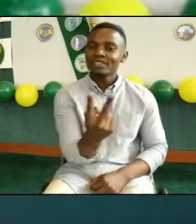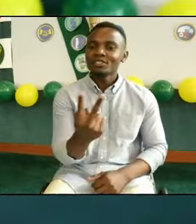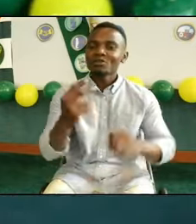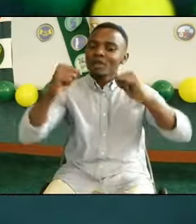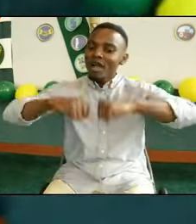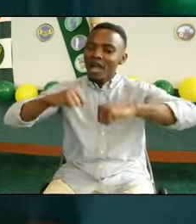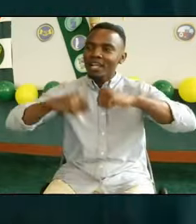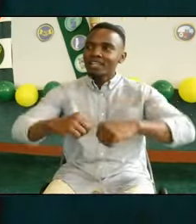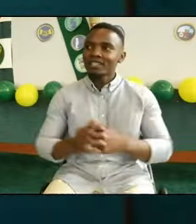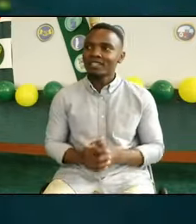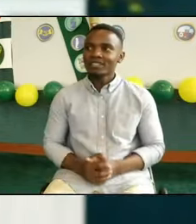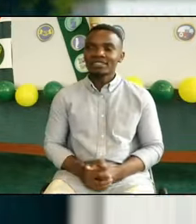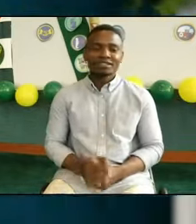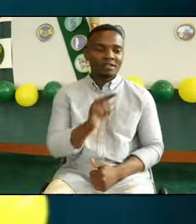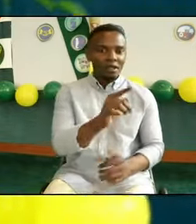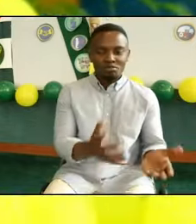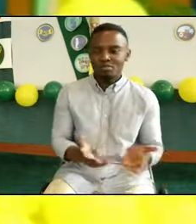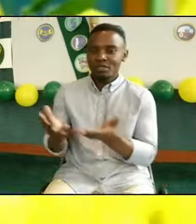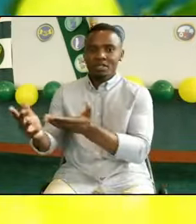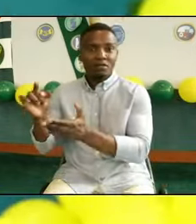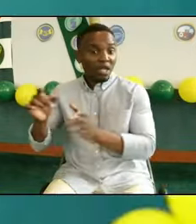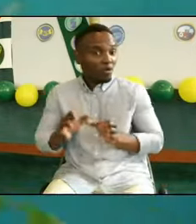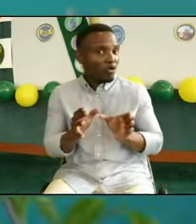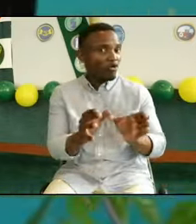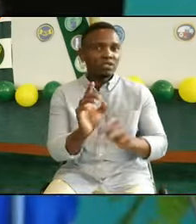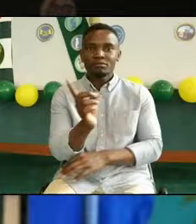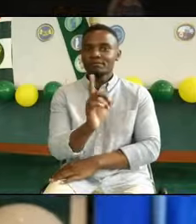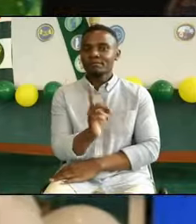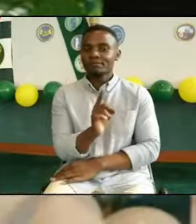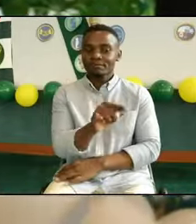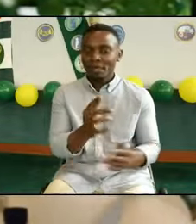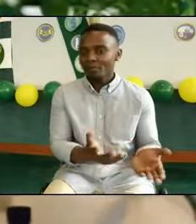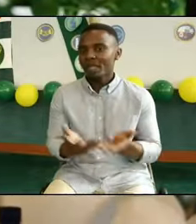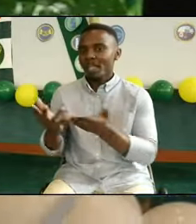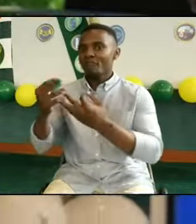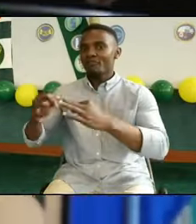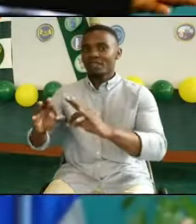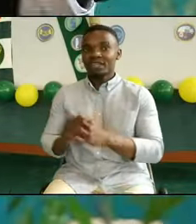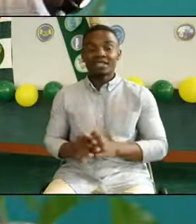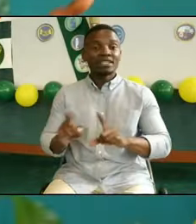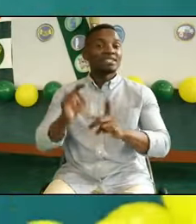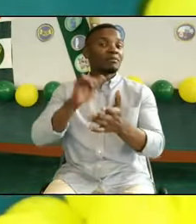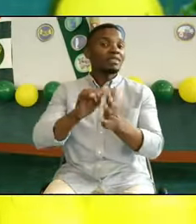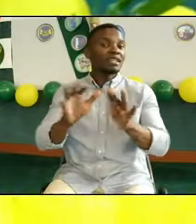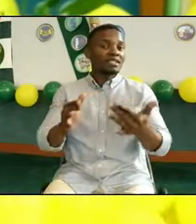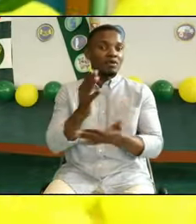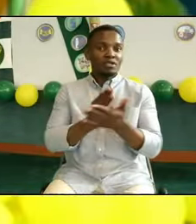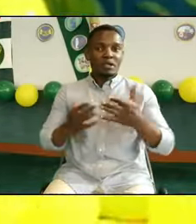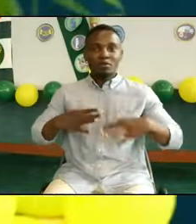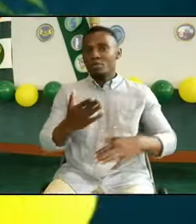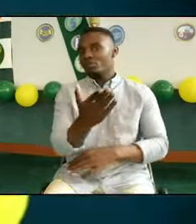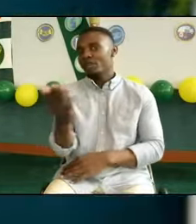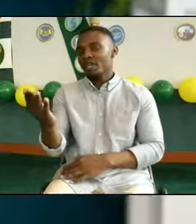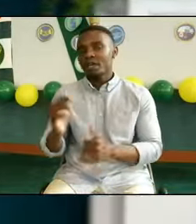Yes. He gave it out. He did not force him. He gave it out. And that is how some of us have been giving out